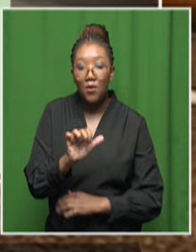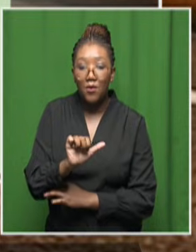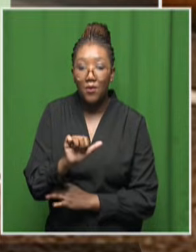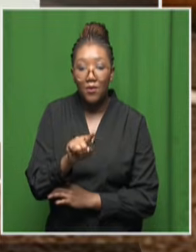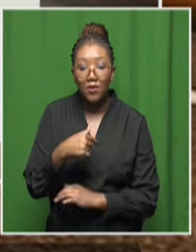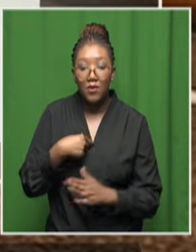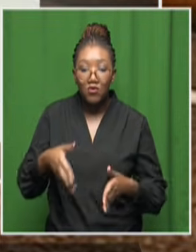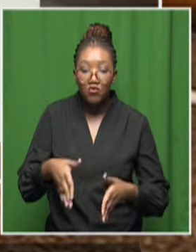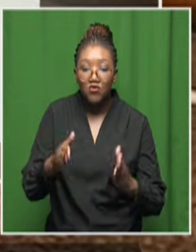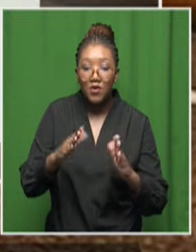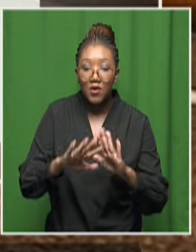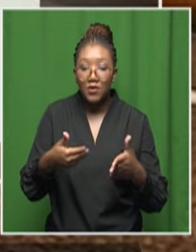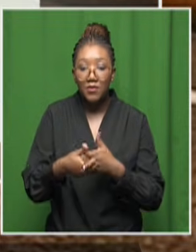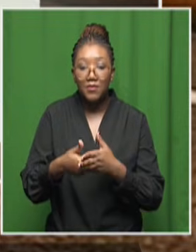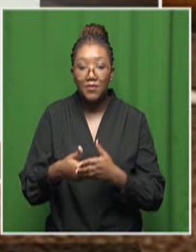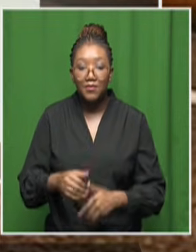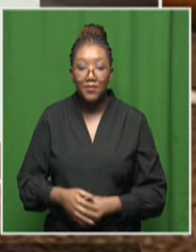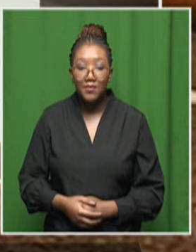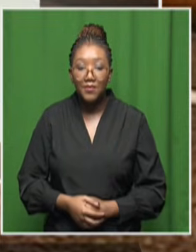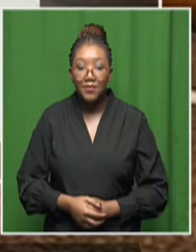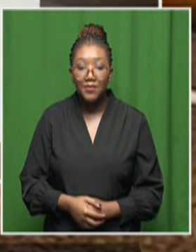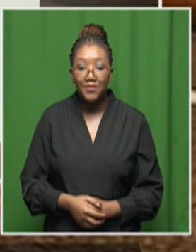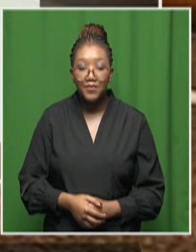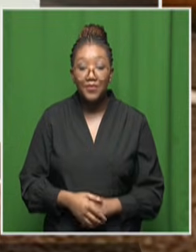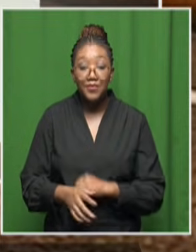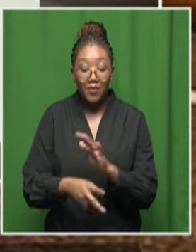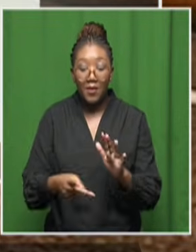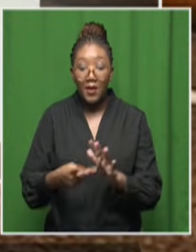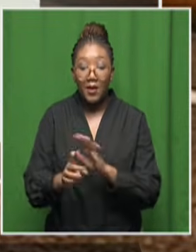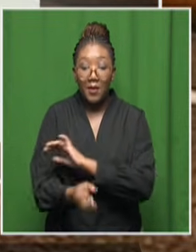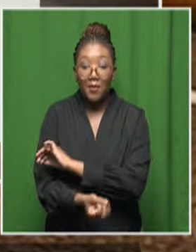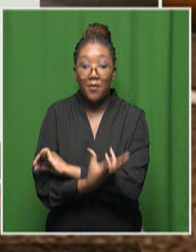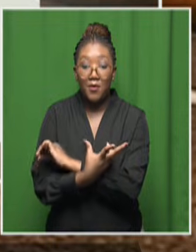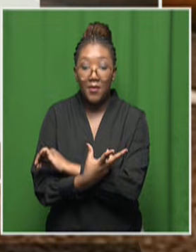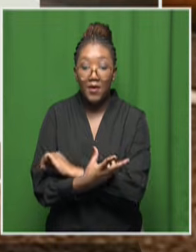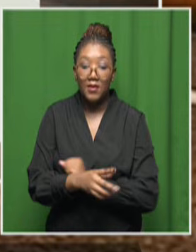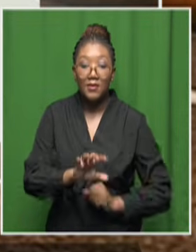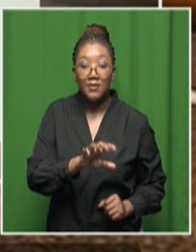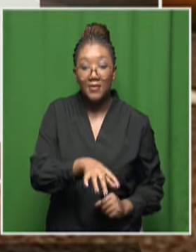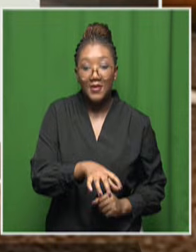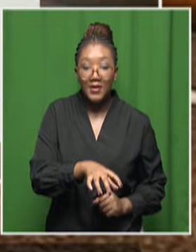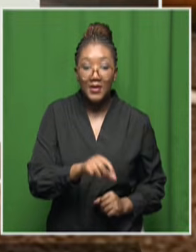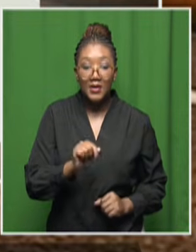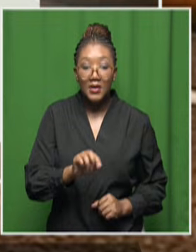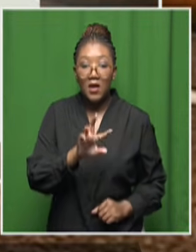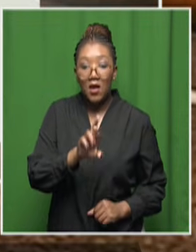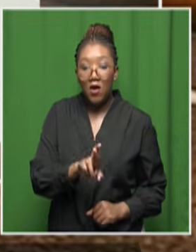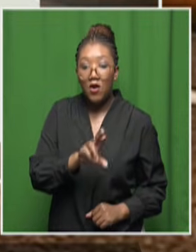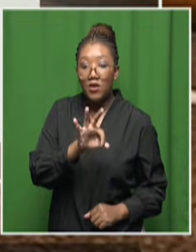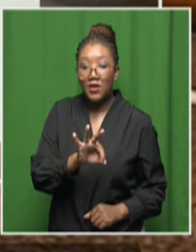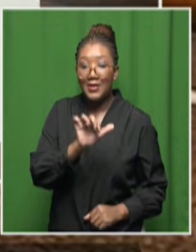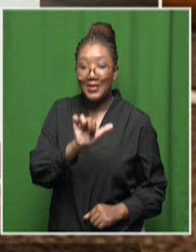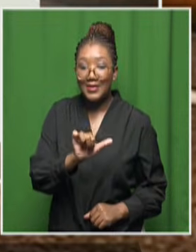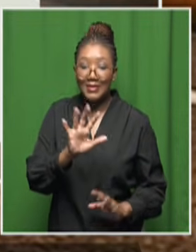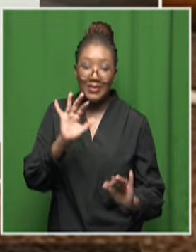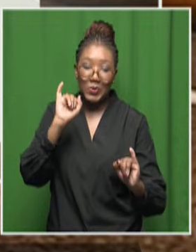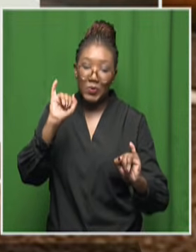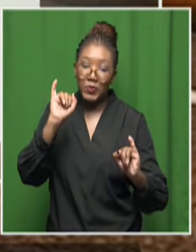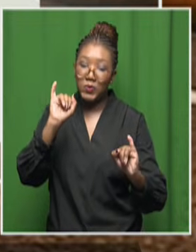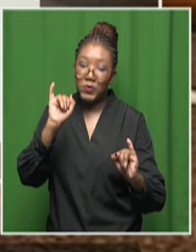also subject to flooding. Now, just down across the provincial border into Mpumalanga, a reminder of the R36, it's in a terrible